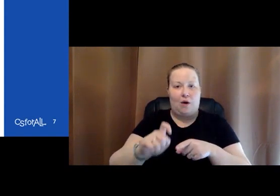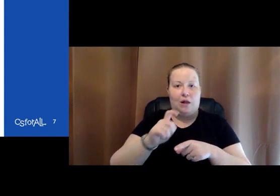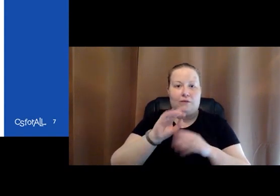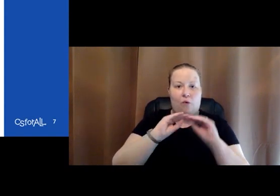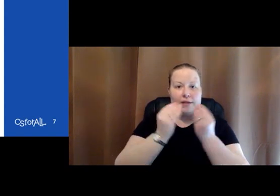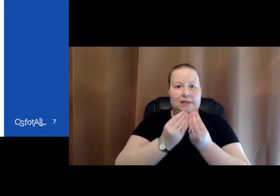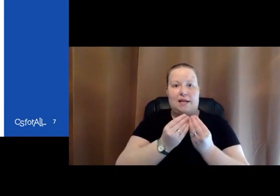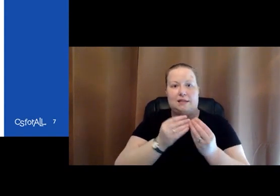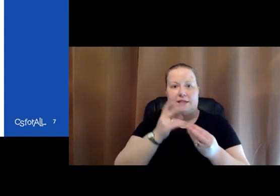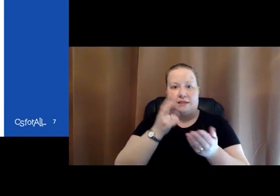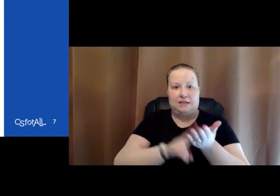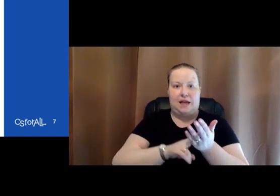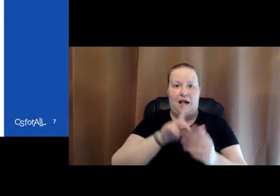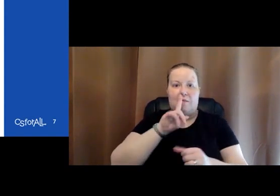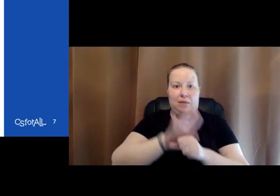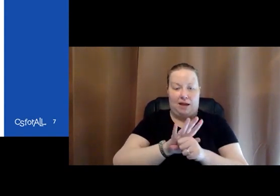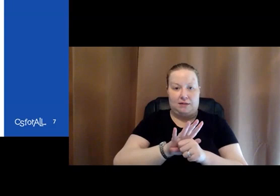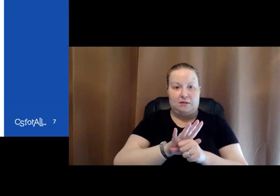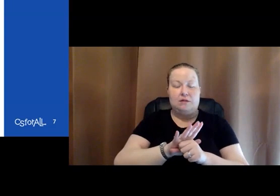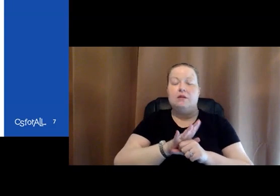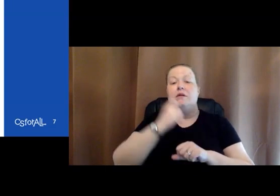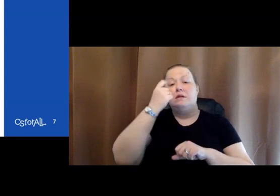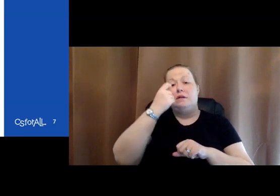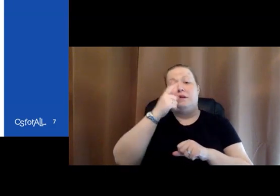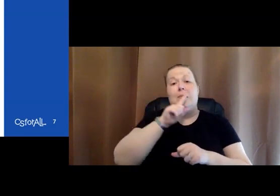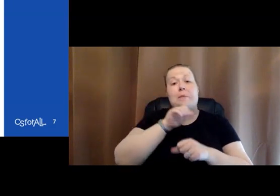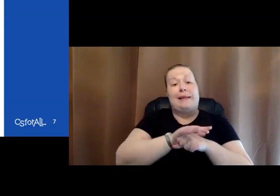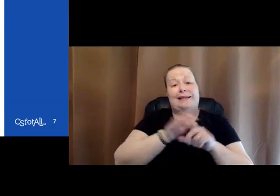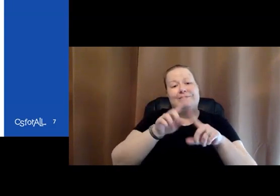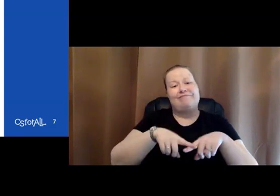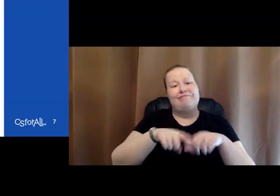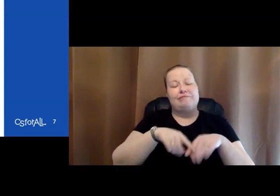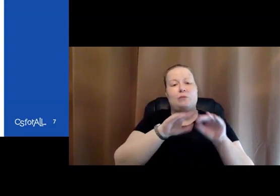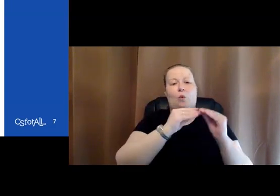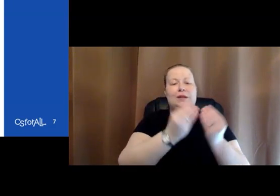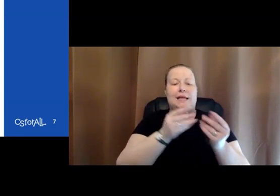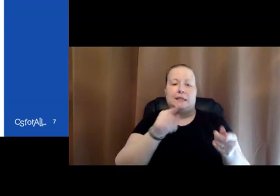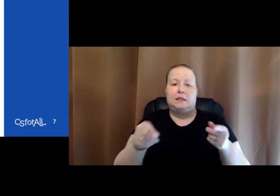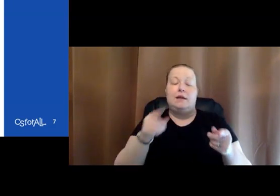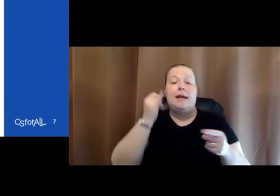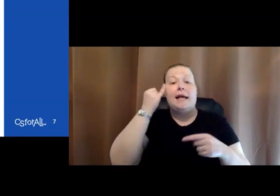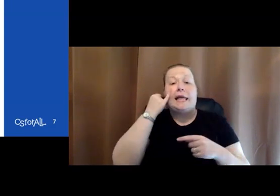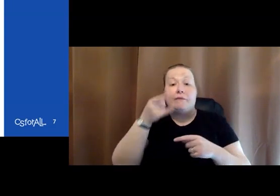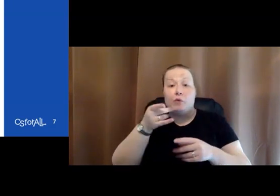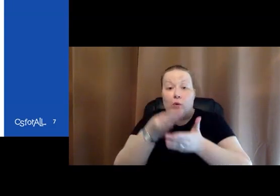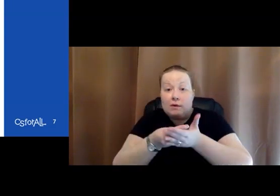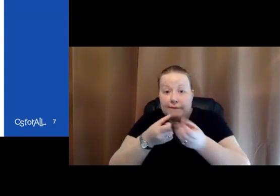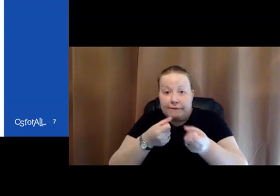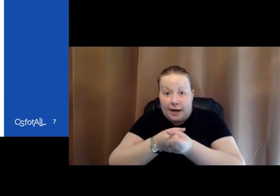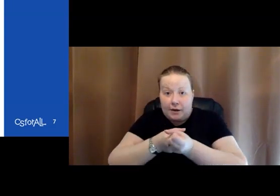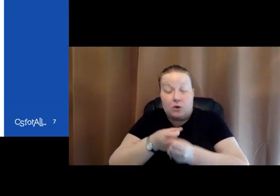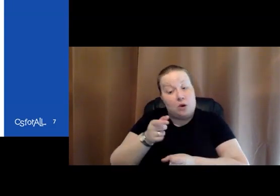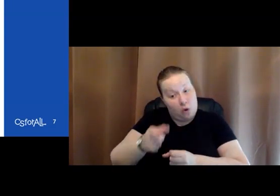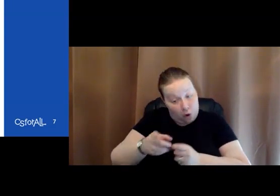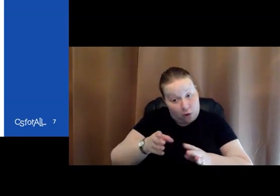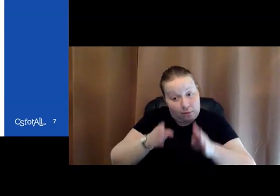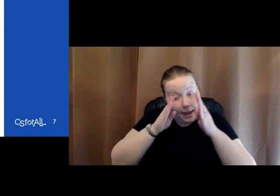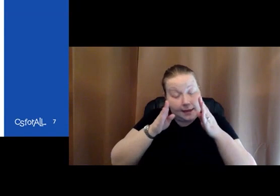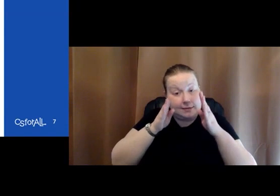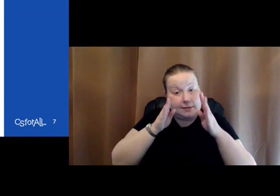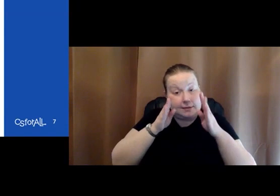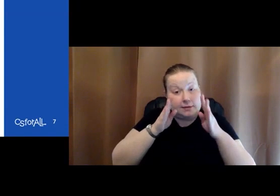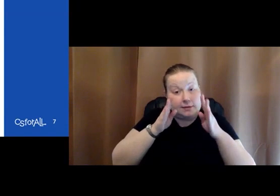that pledge was different depending on your organization. In some cases, if you were a funder, it's, are you paying attention to the